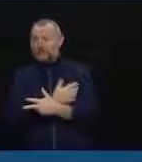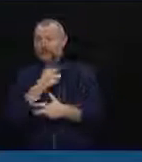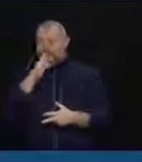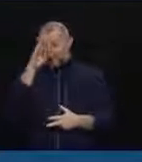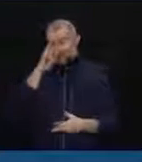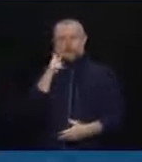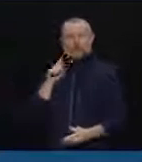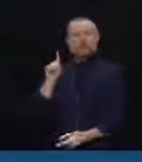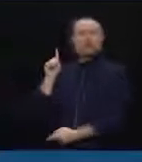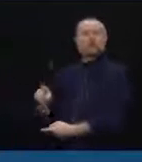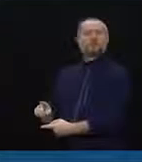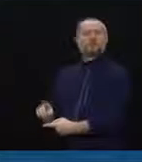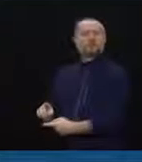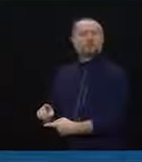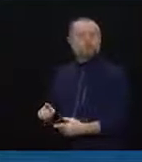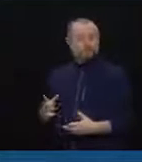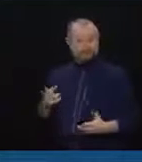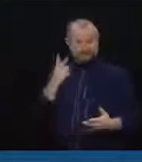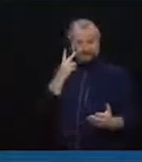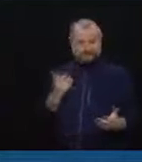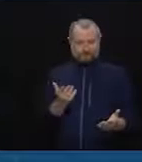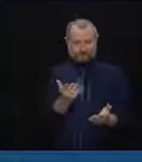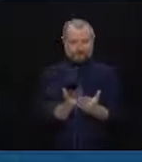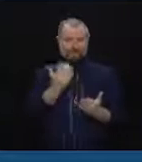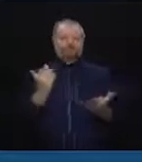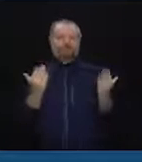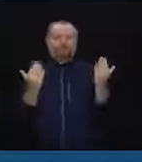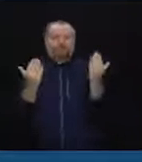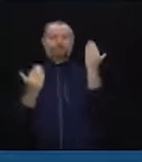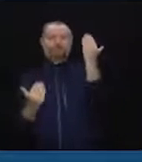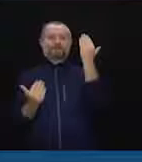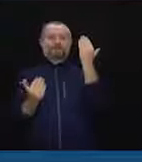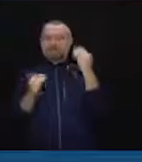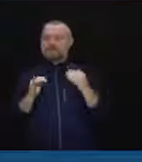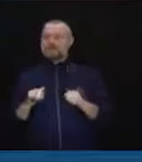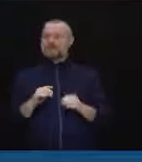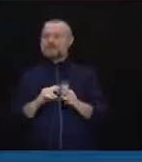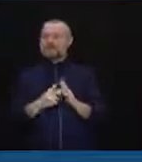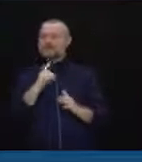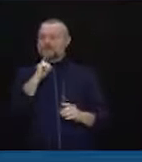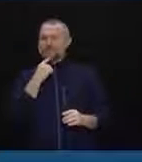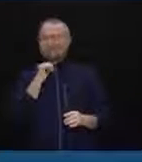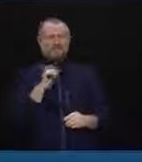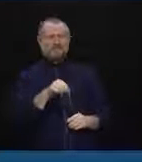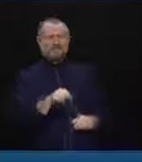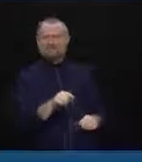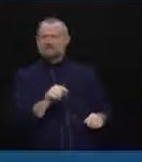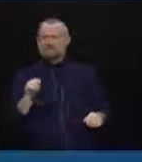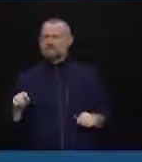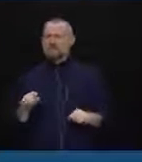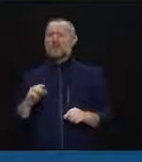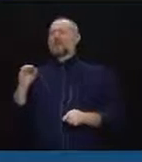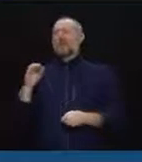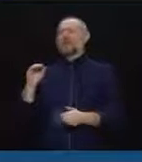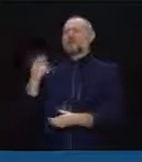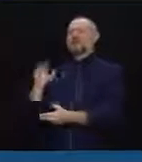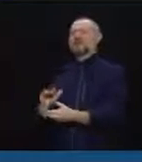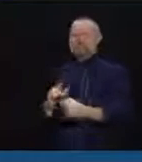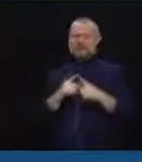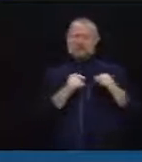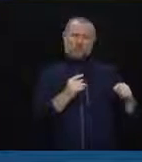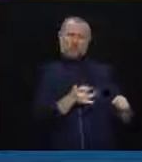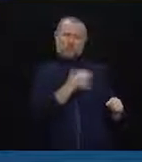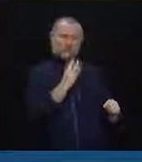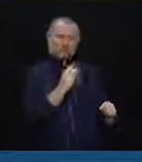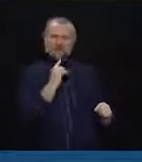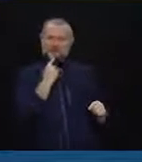as well. So Delta was severe. Omicron is not considered as severe, but I will tell you there are still people lying in a hospital